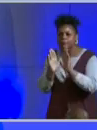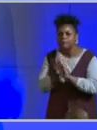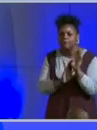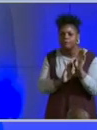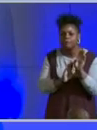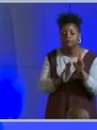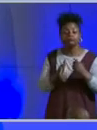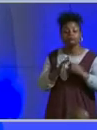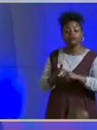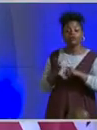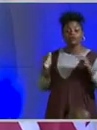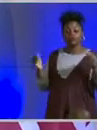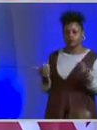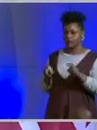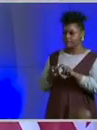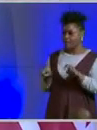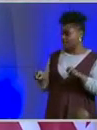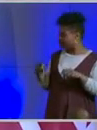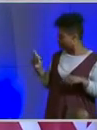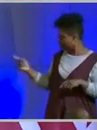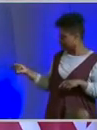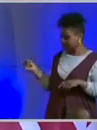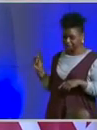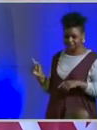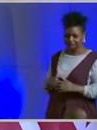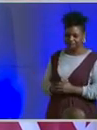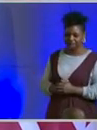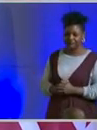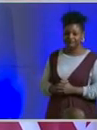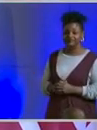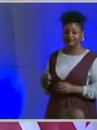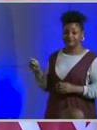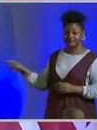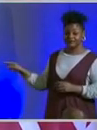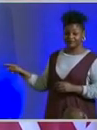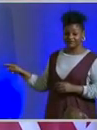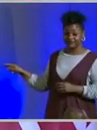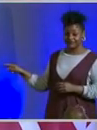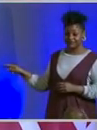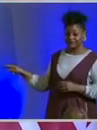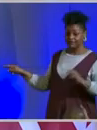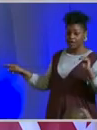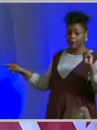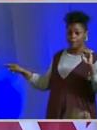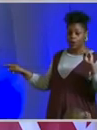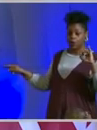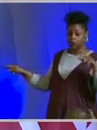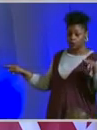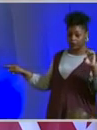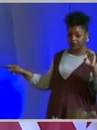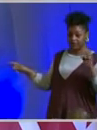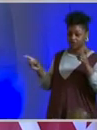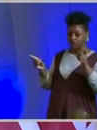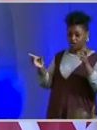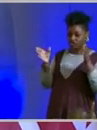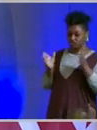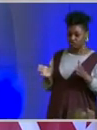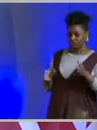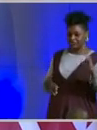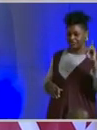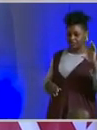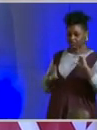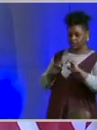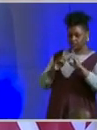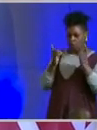by introducing our panelists. To my left, we have Unique Morris Hughes, Director of the District of Columbia, Department